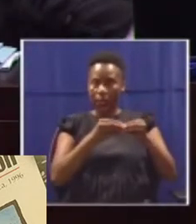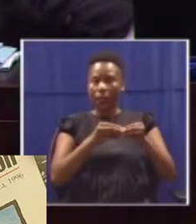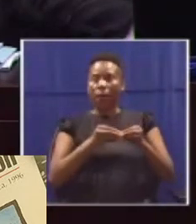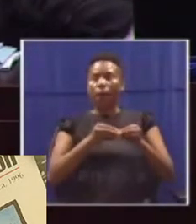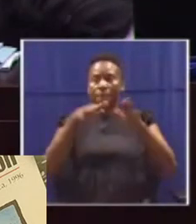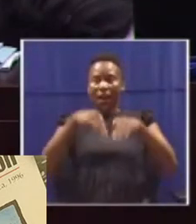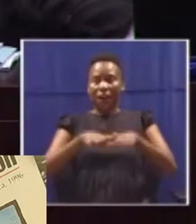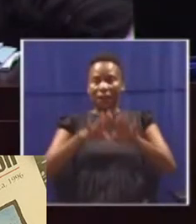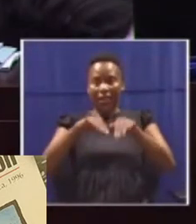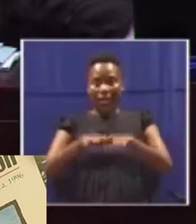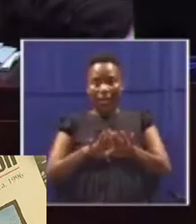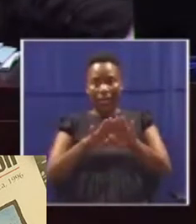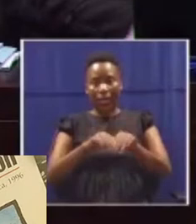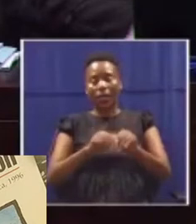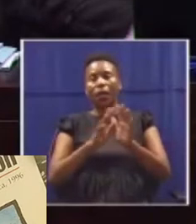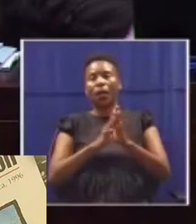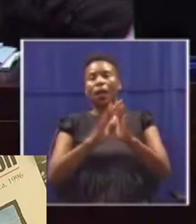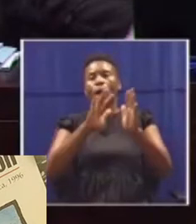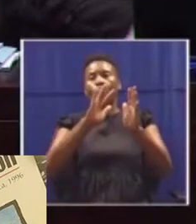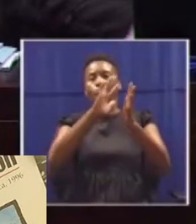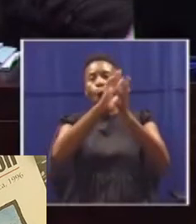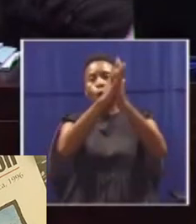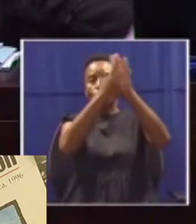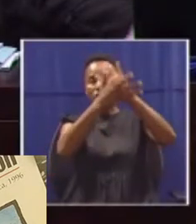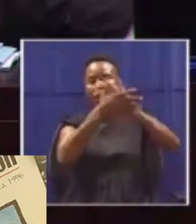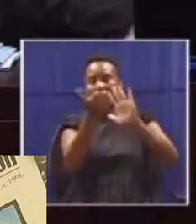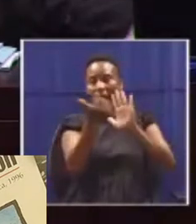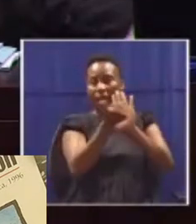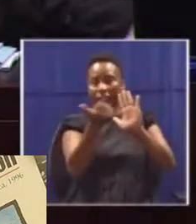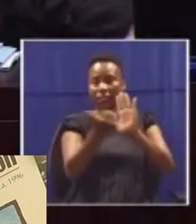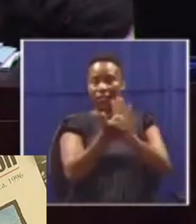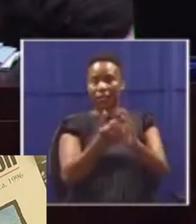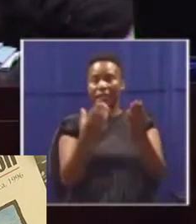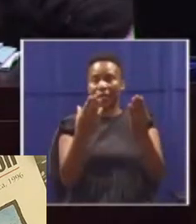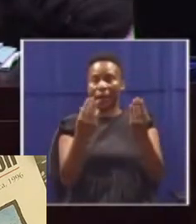Pollution Act number 1986.